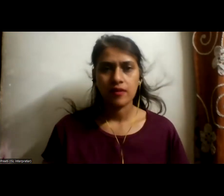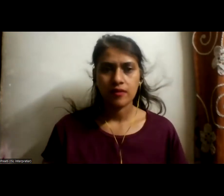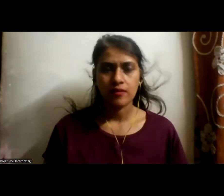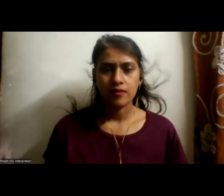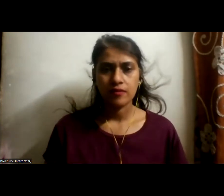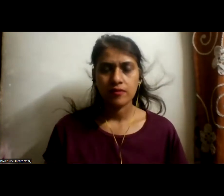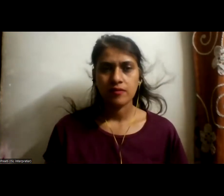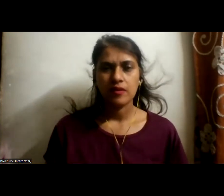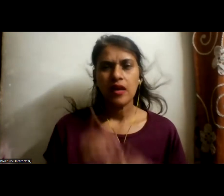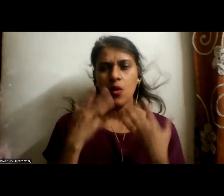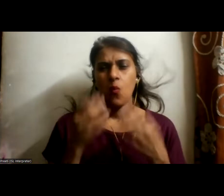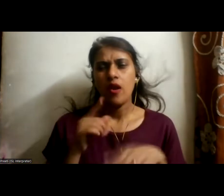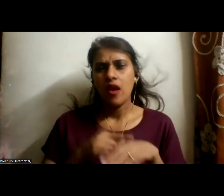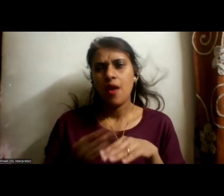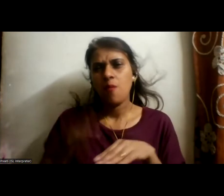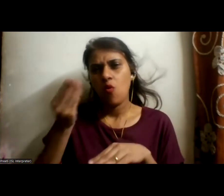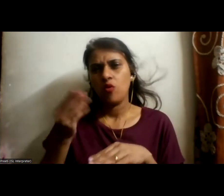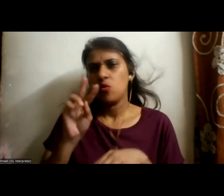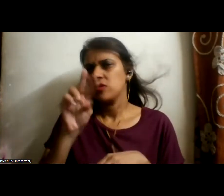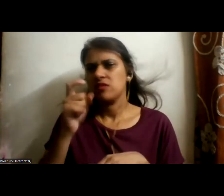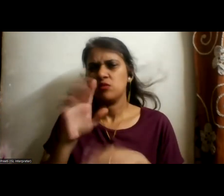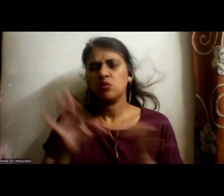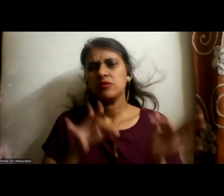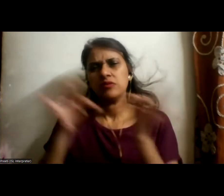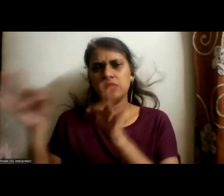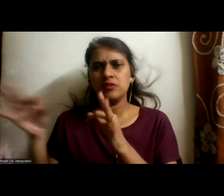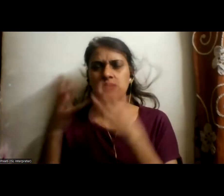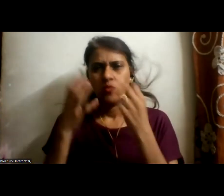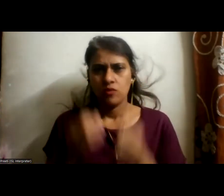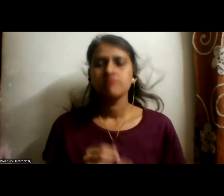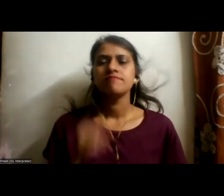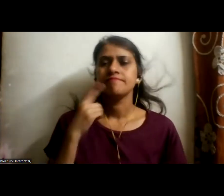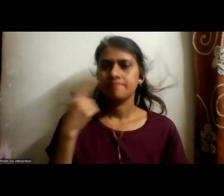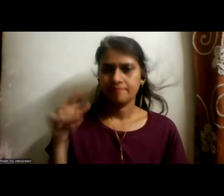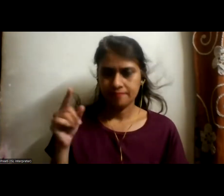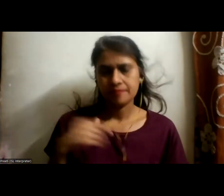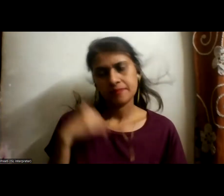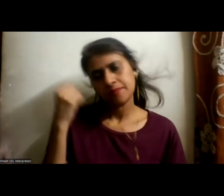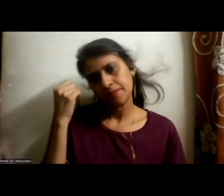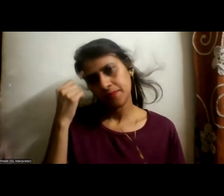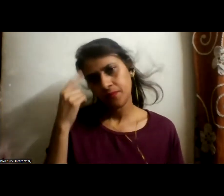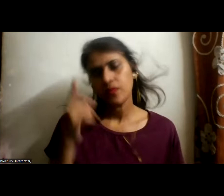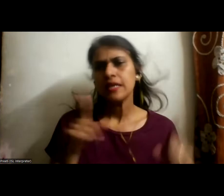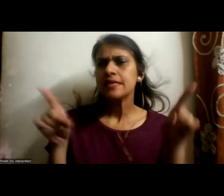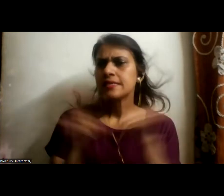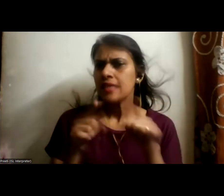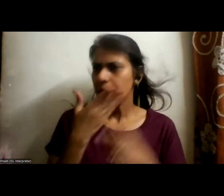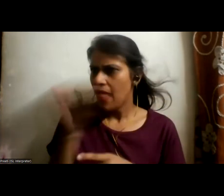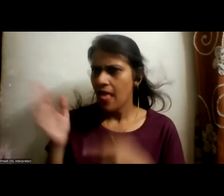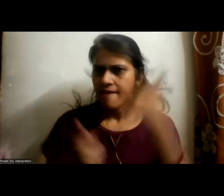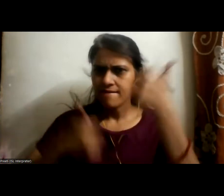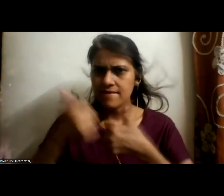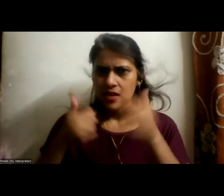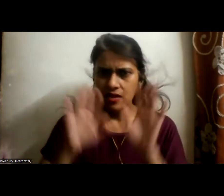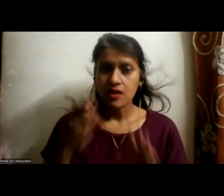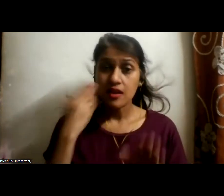time, sir. Okay, okay, Shubham, got your concern. Is there anyone who is having exams on